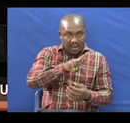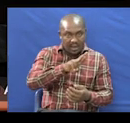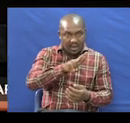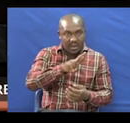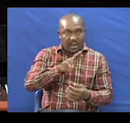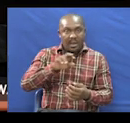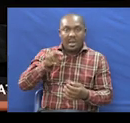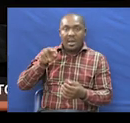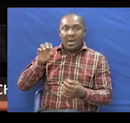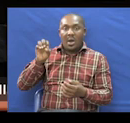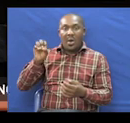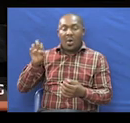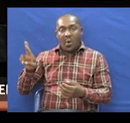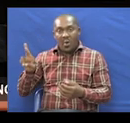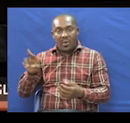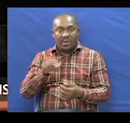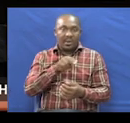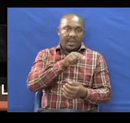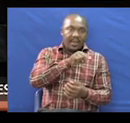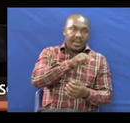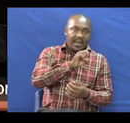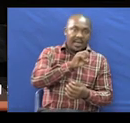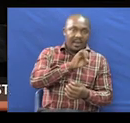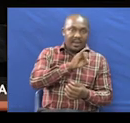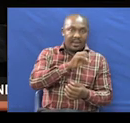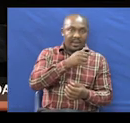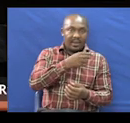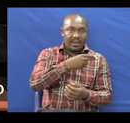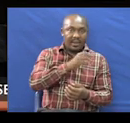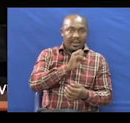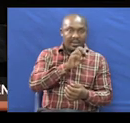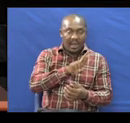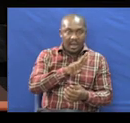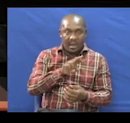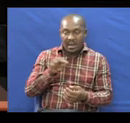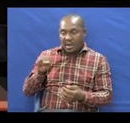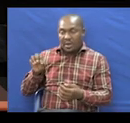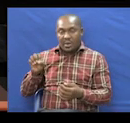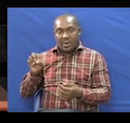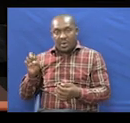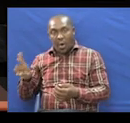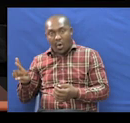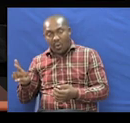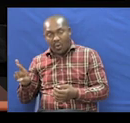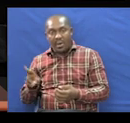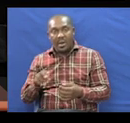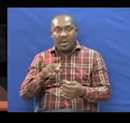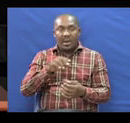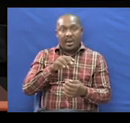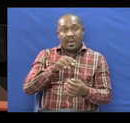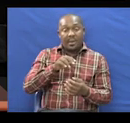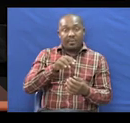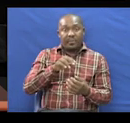both and. But for today, we are going to choose one of them. And what